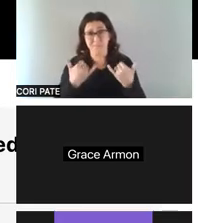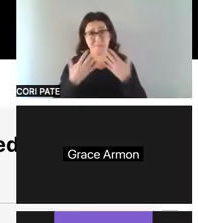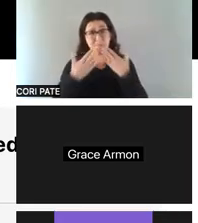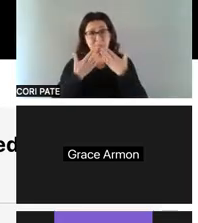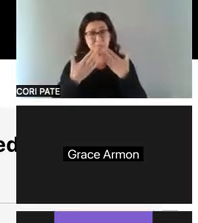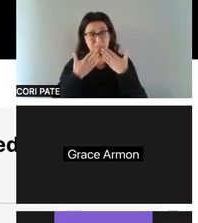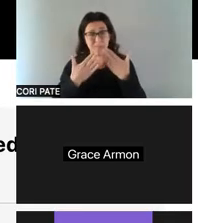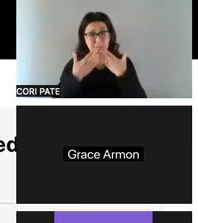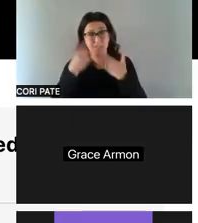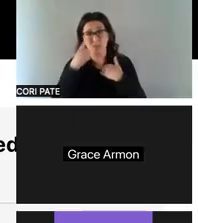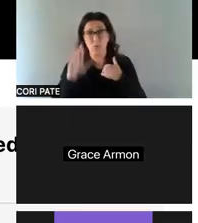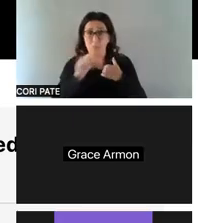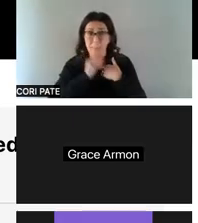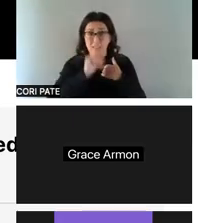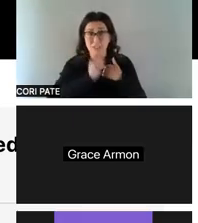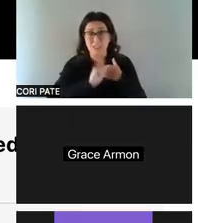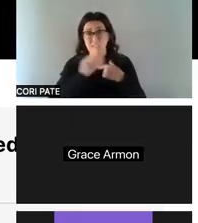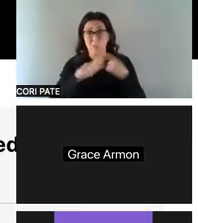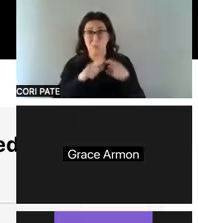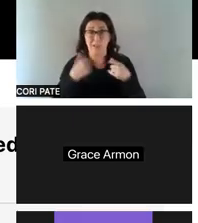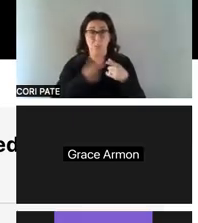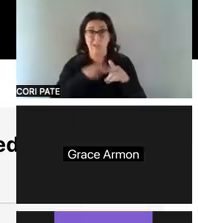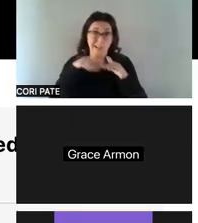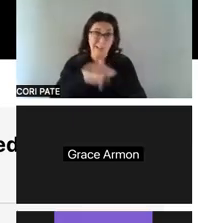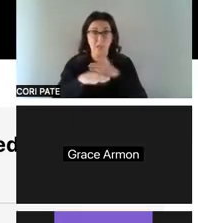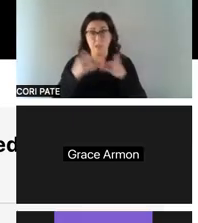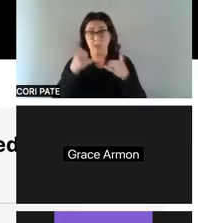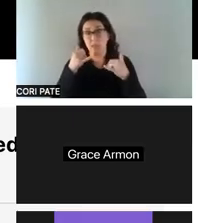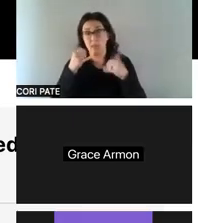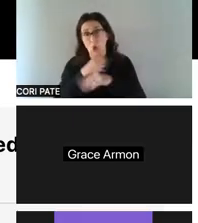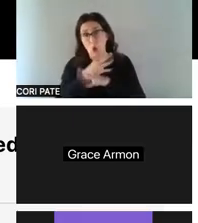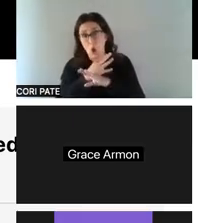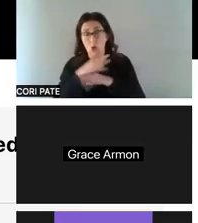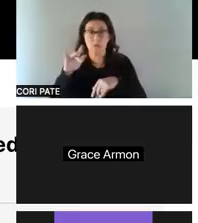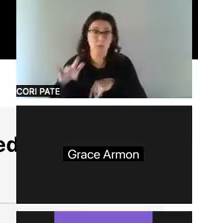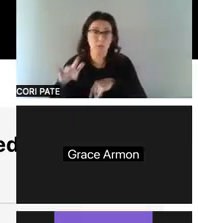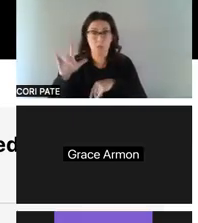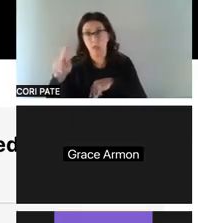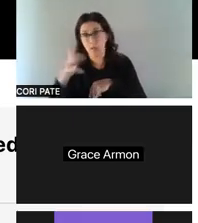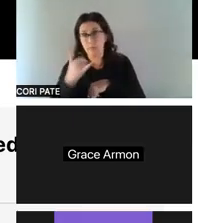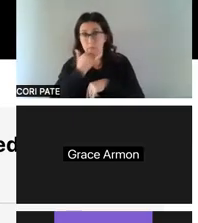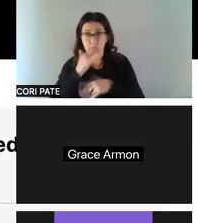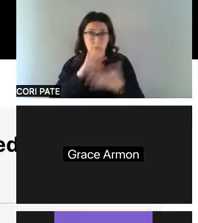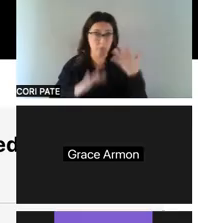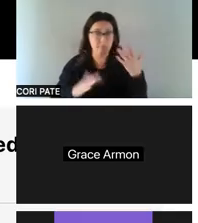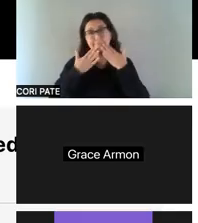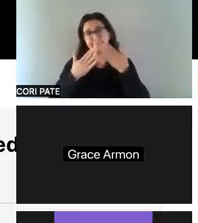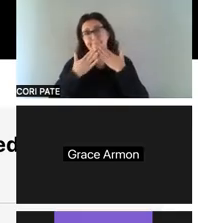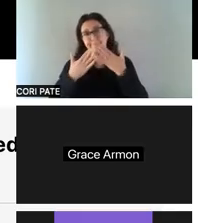the patience in getting into this call, getting on through the link. Really, really appreciate it.